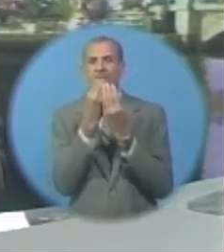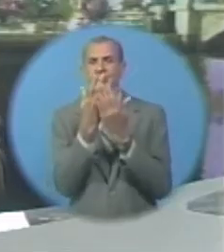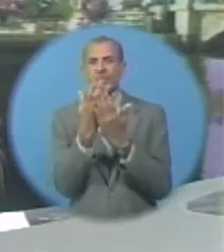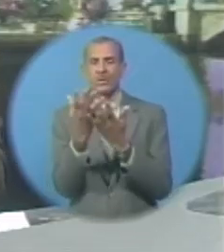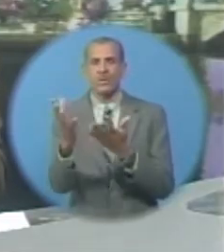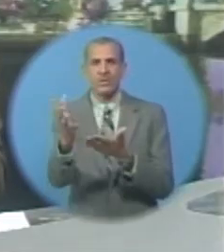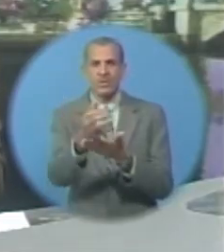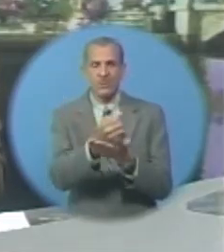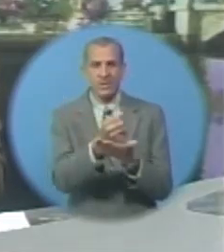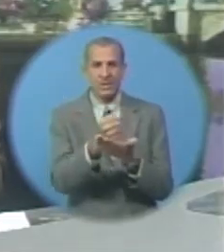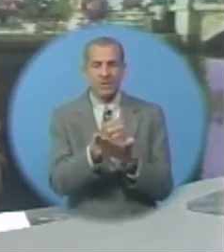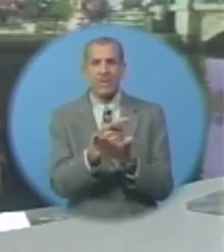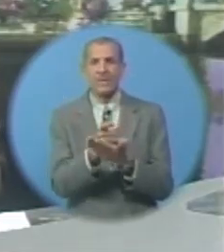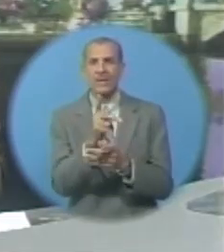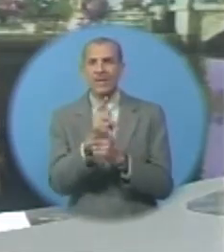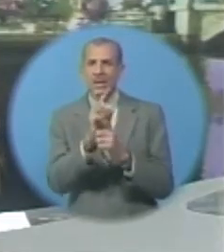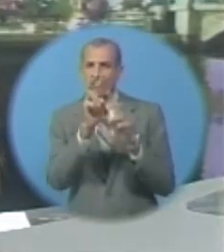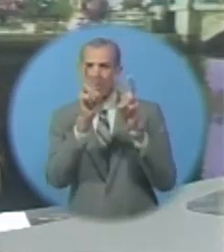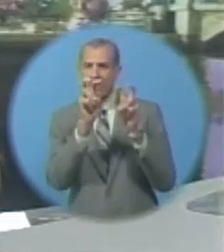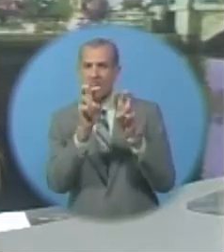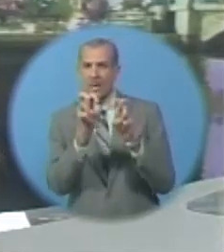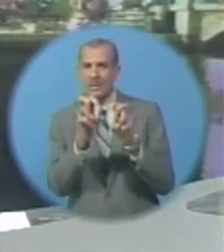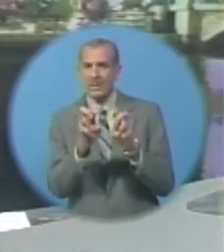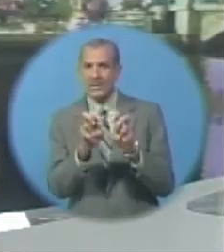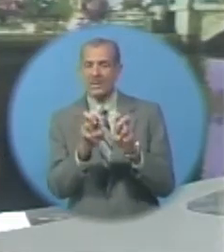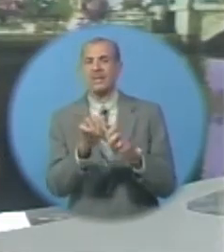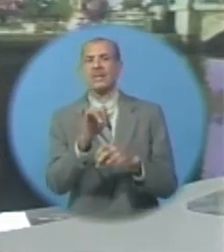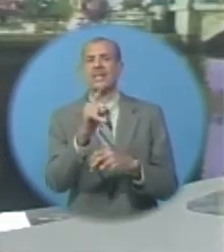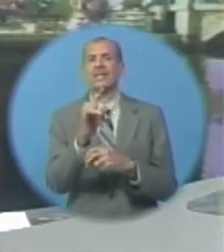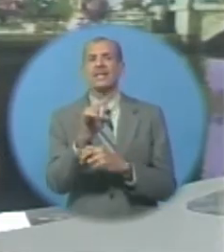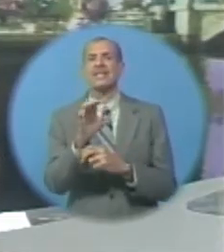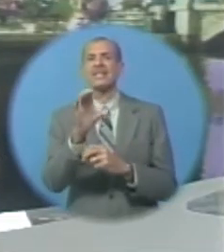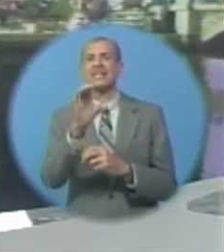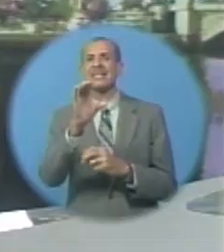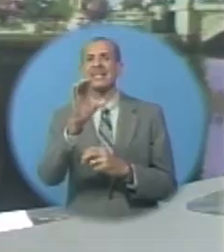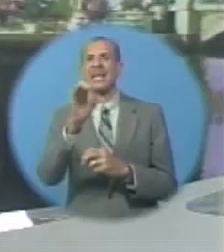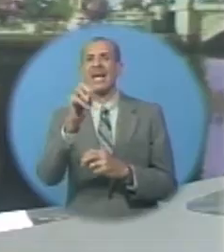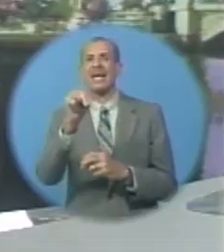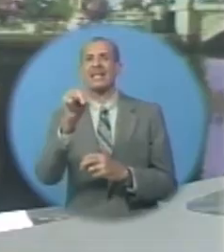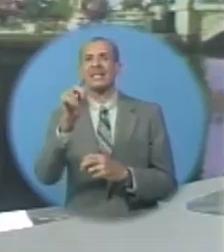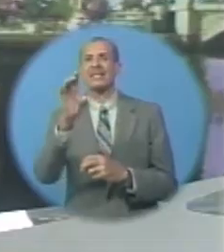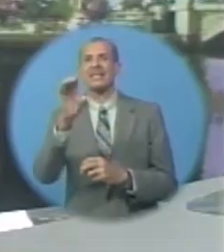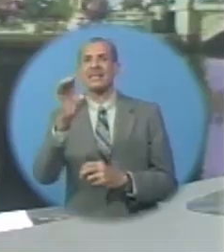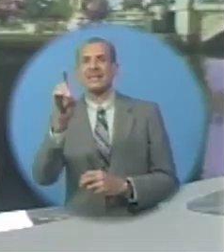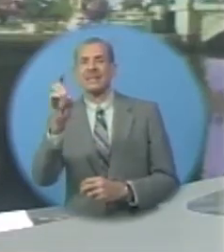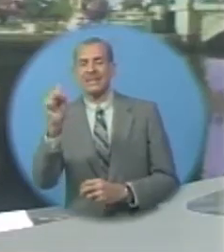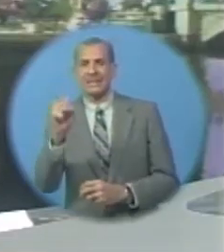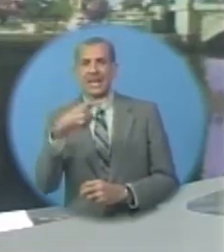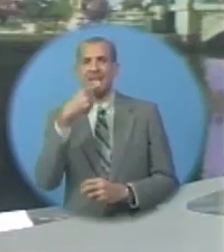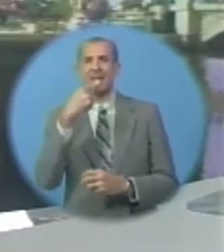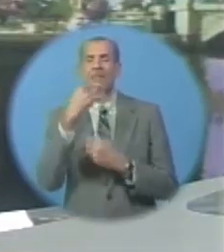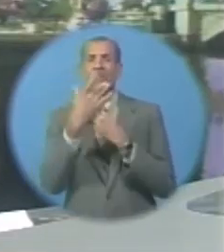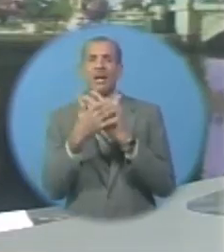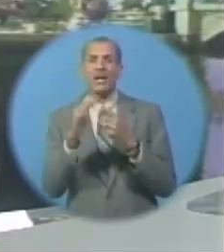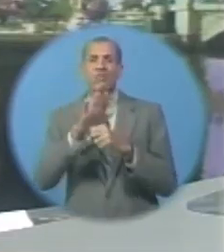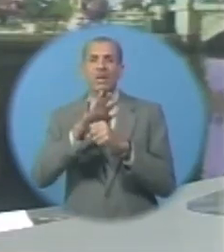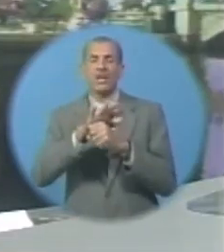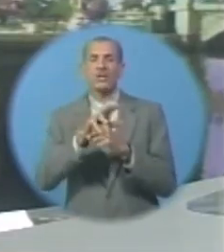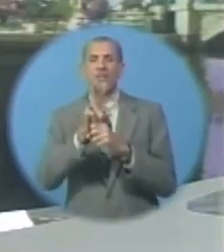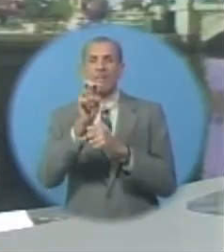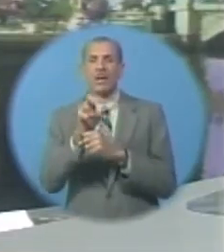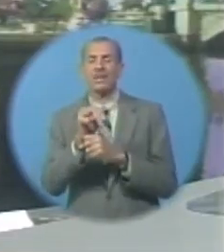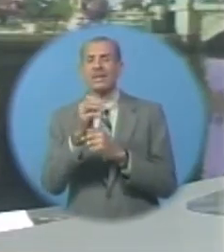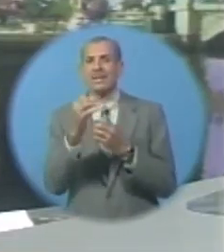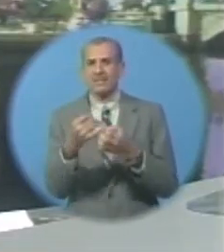equipment needed to keep track of the indicators relating to the CNDCs. He says a blood pressure monitor in every household